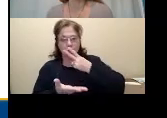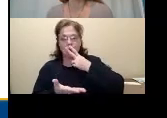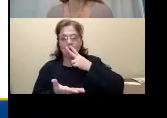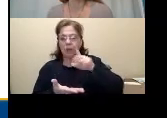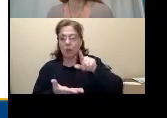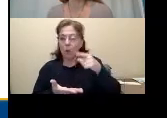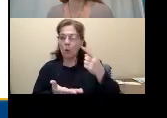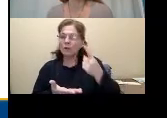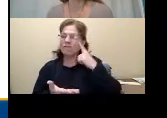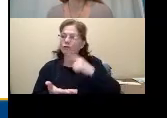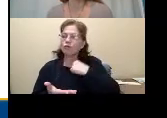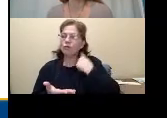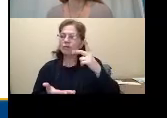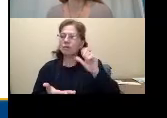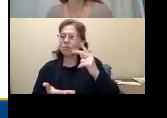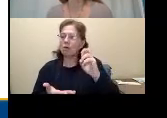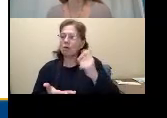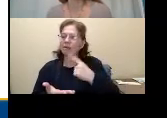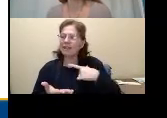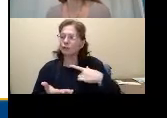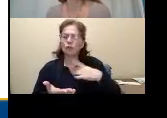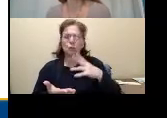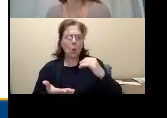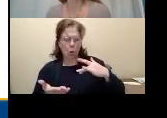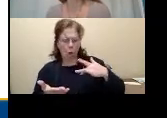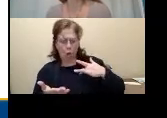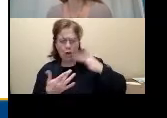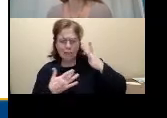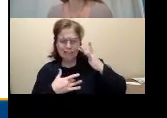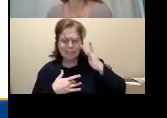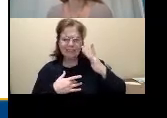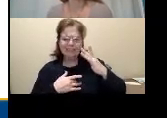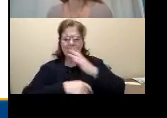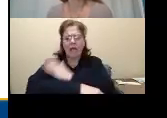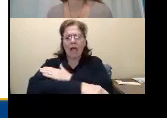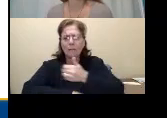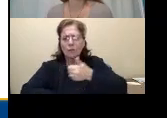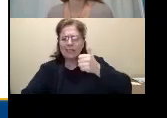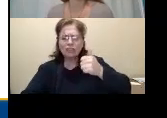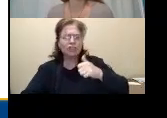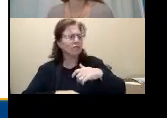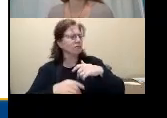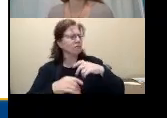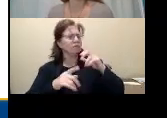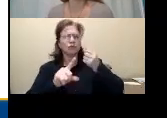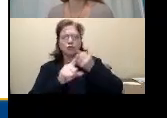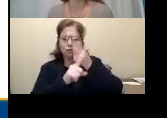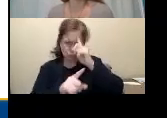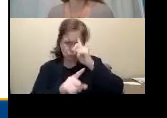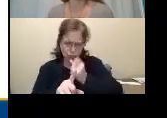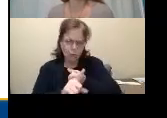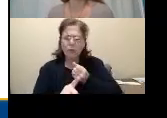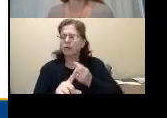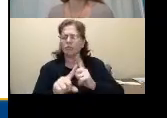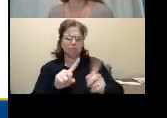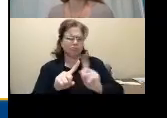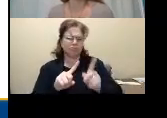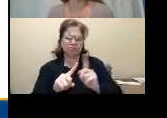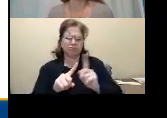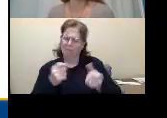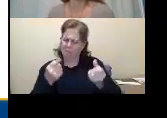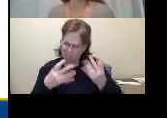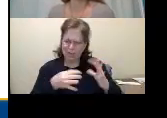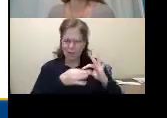risk, it's also heart disease, hypertension, strokes. There's so many things linked to so many poor outcomes linked